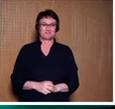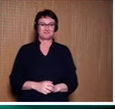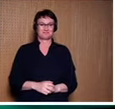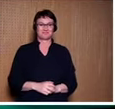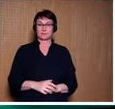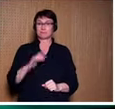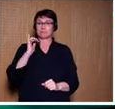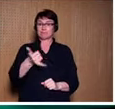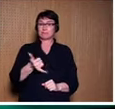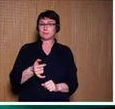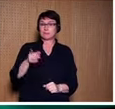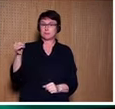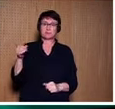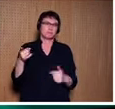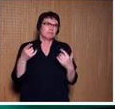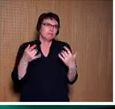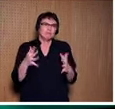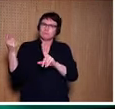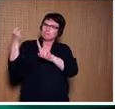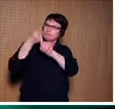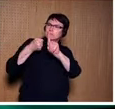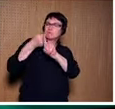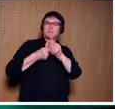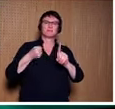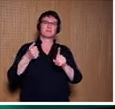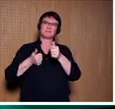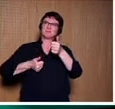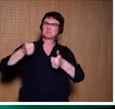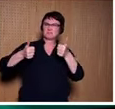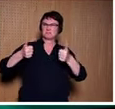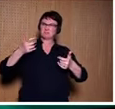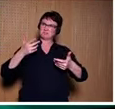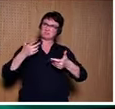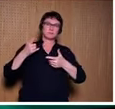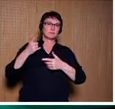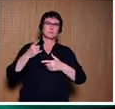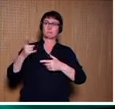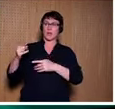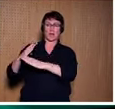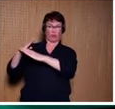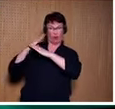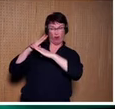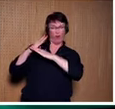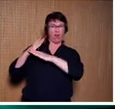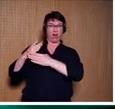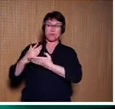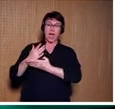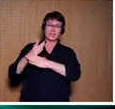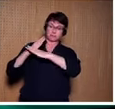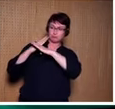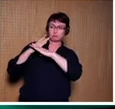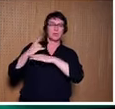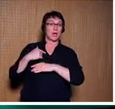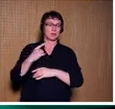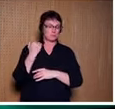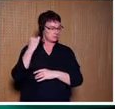She will focus on the rising authoritarianism, anti-rights opposition, financing for